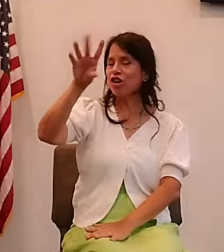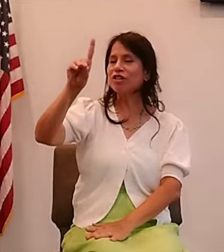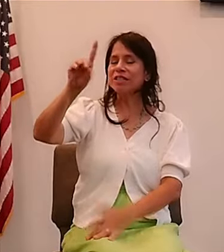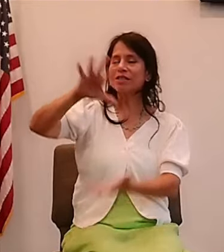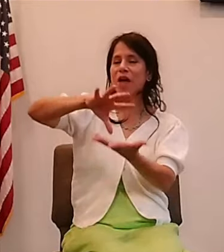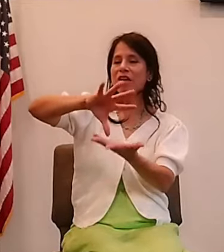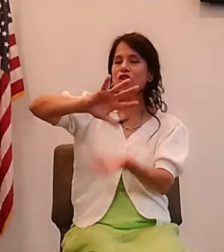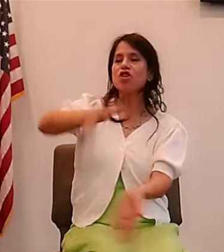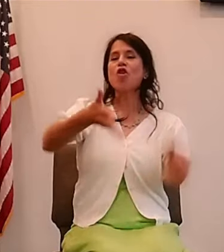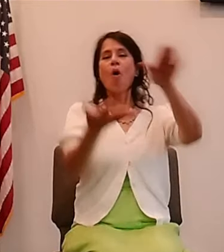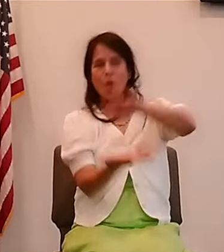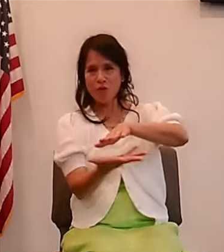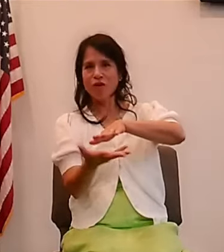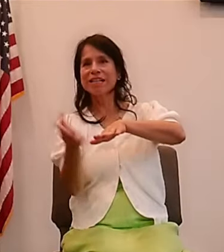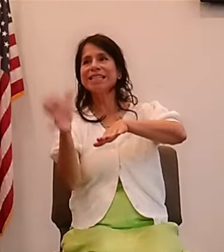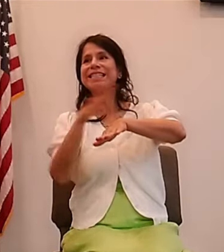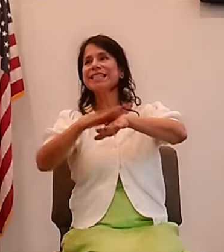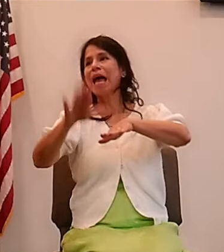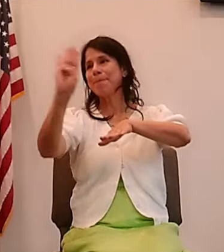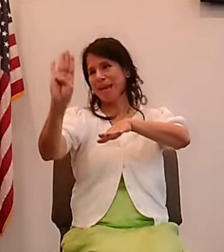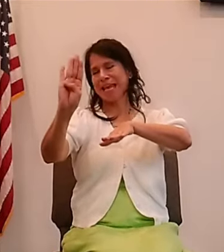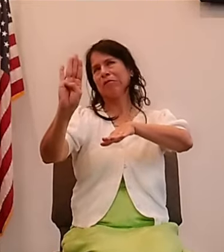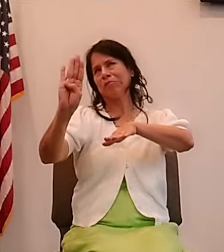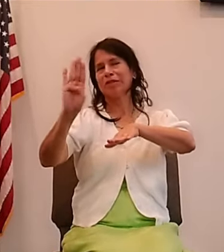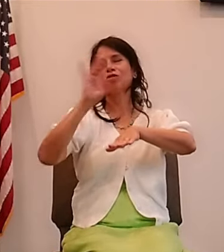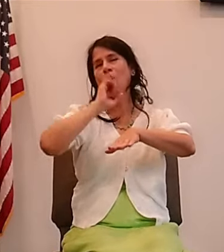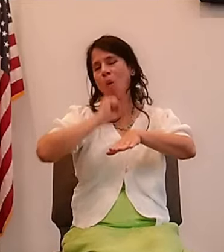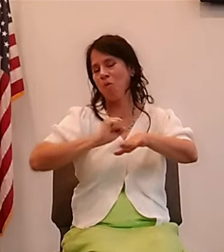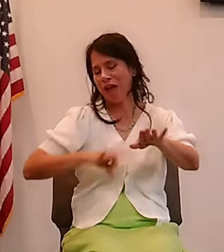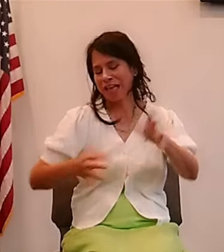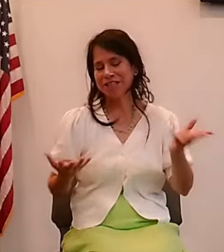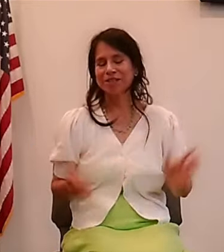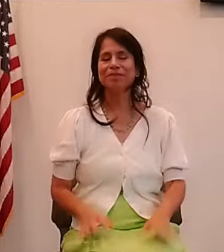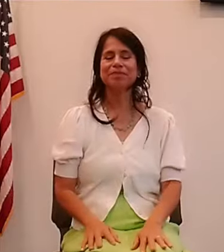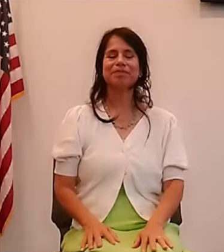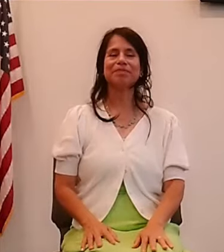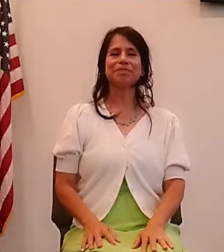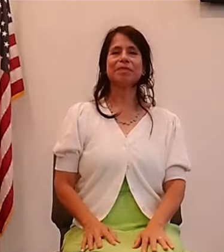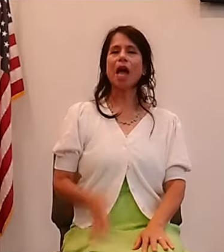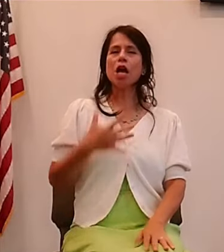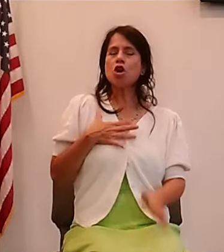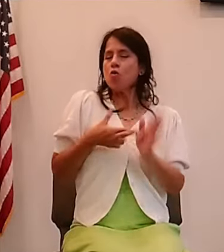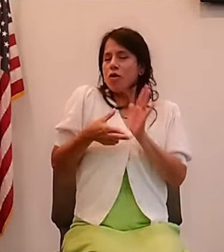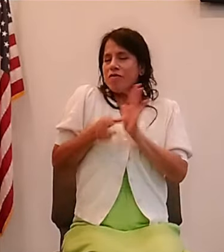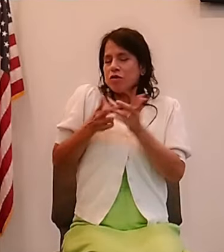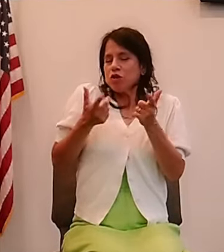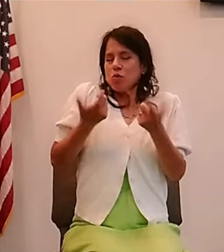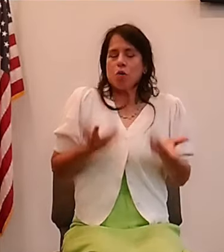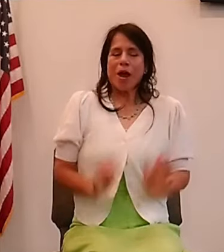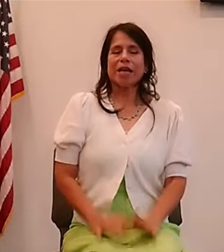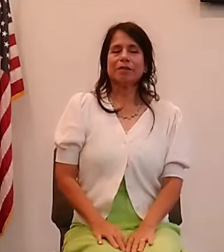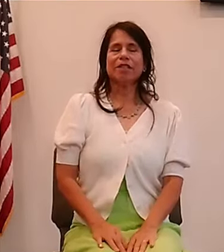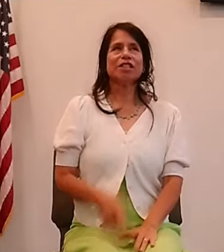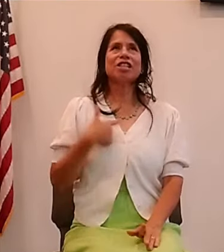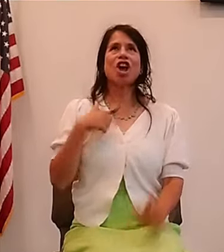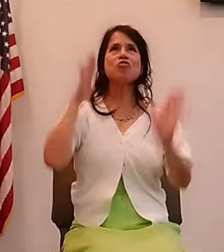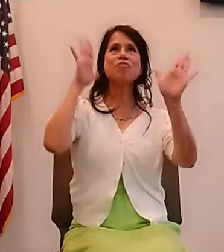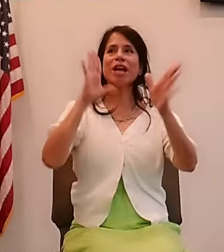Pastor preached. And this is what Pastor read last time. I'm going to review, just read this. This is just such a great